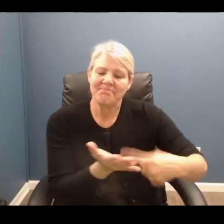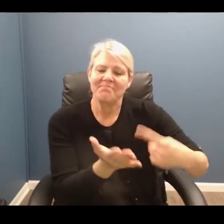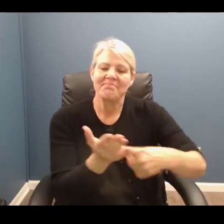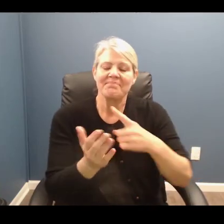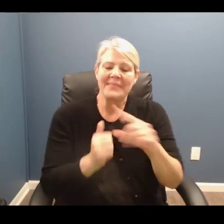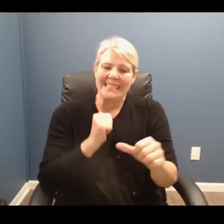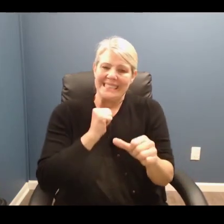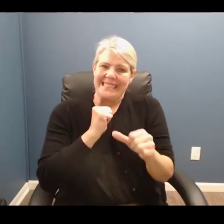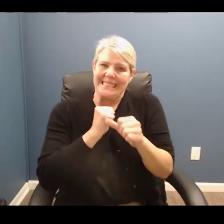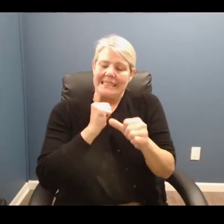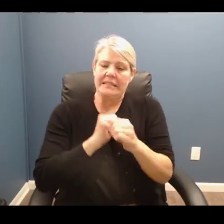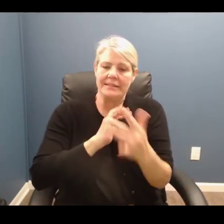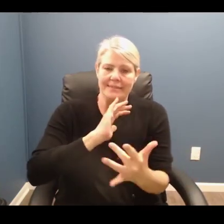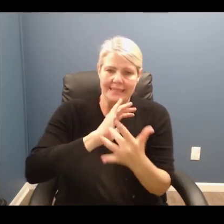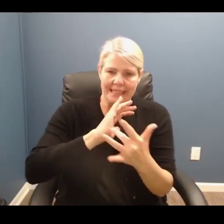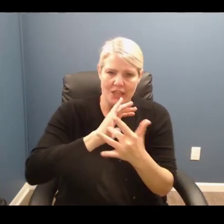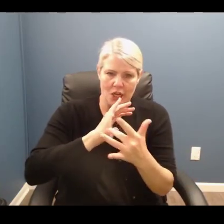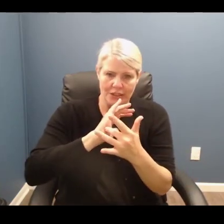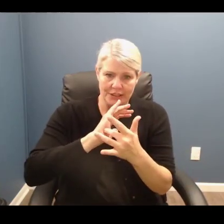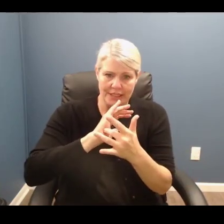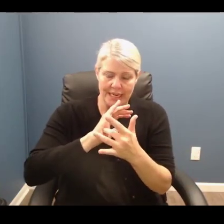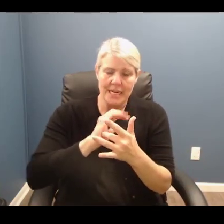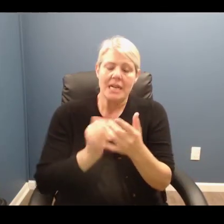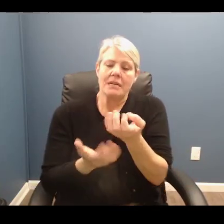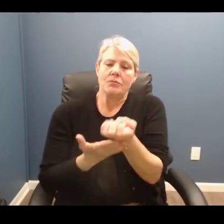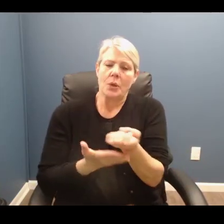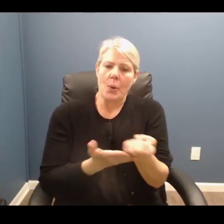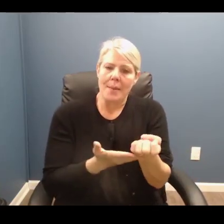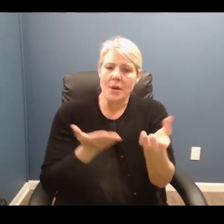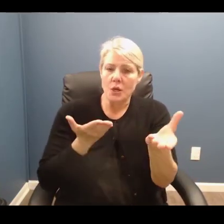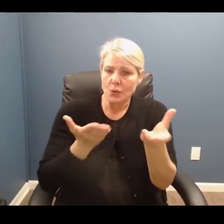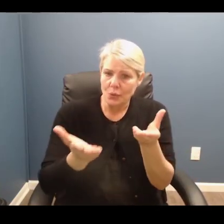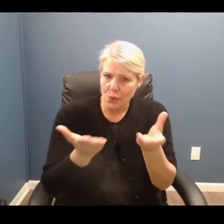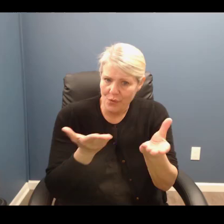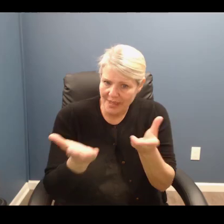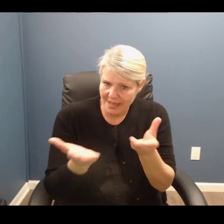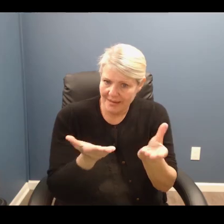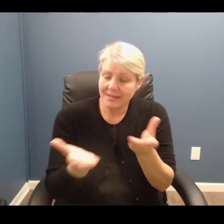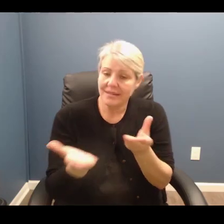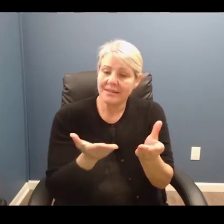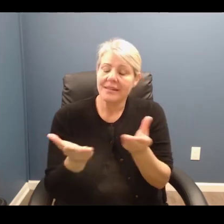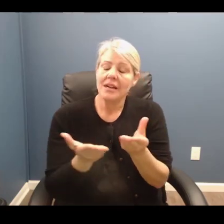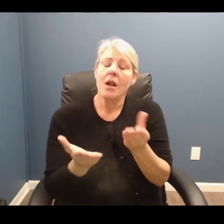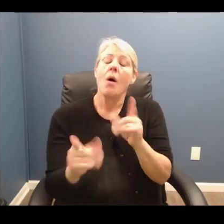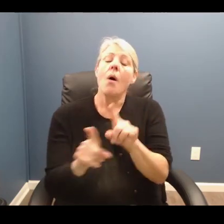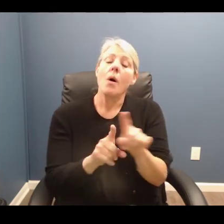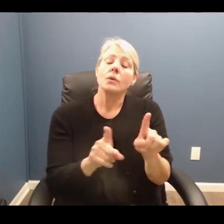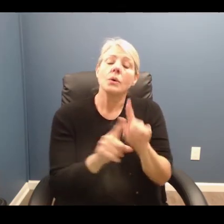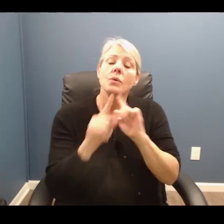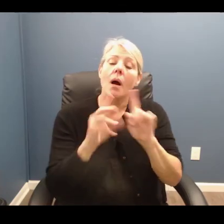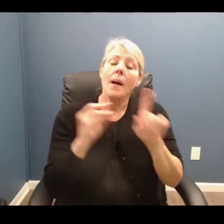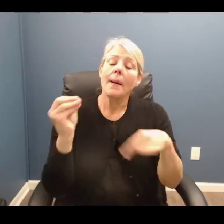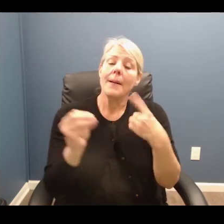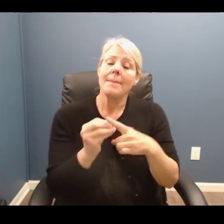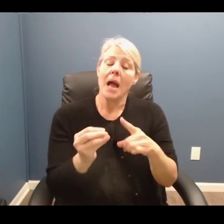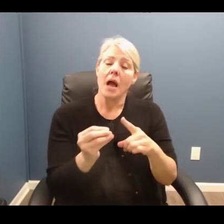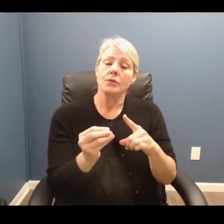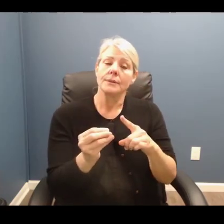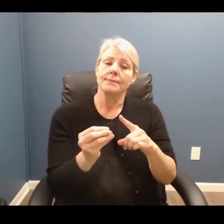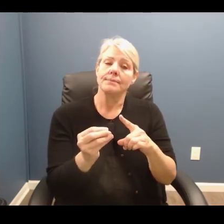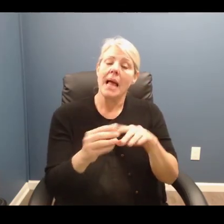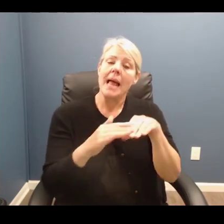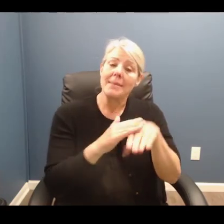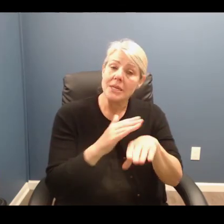Assistive Technology, or AT, Devices and Services Special Factor the Admissions and Release Committee,